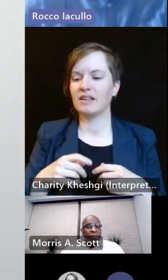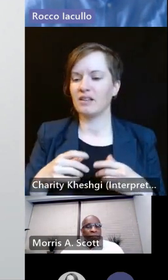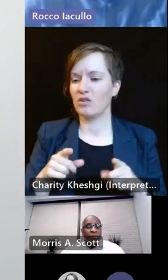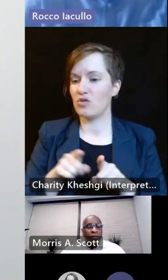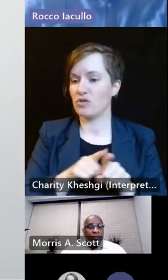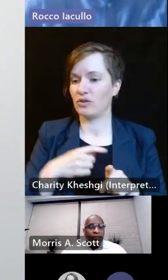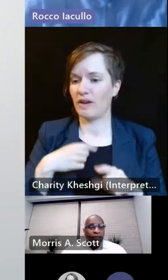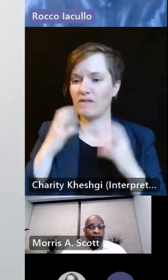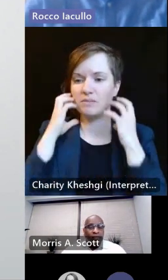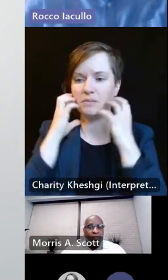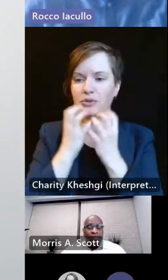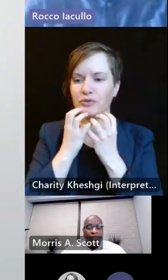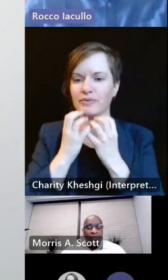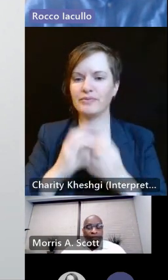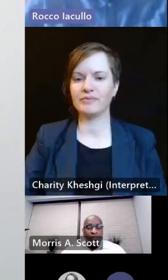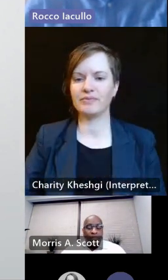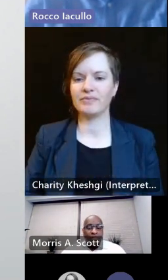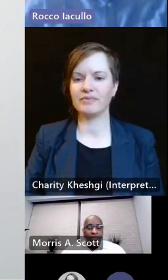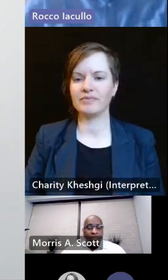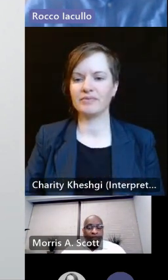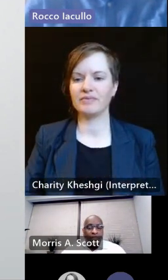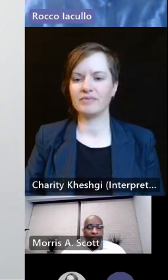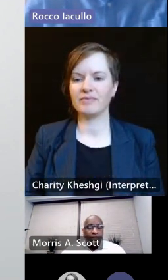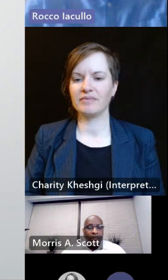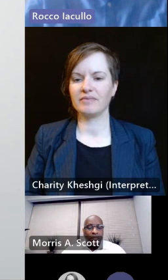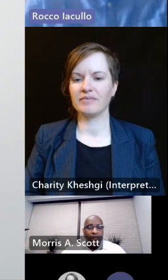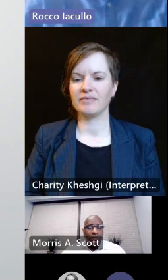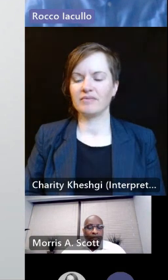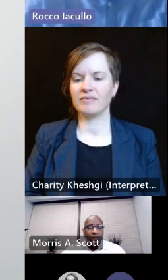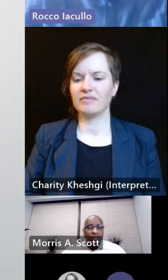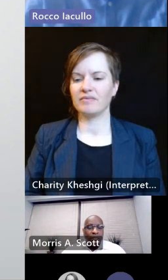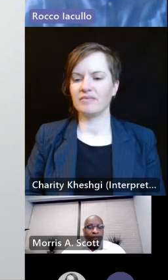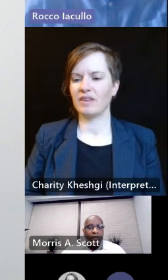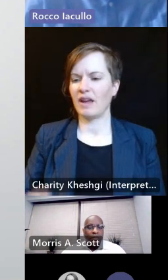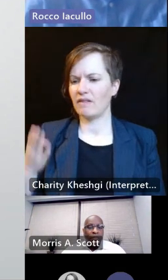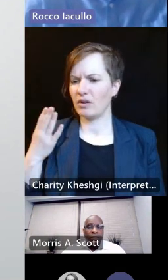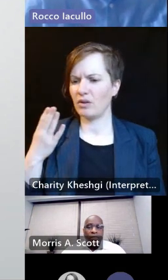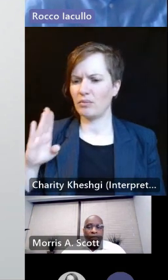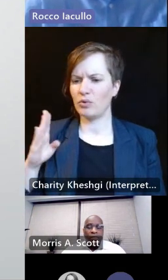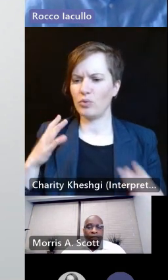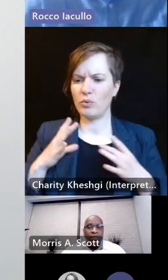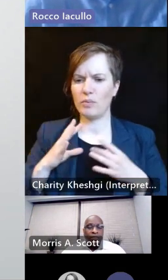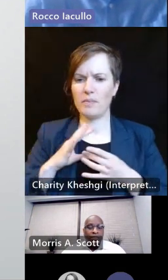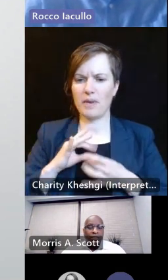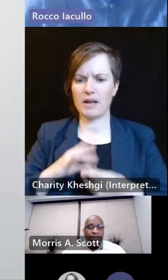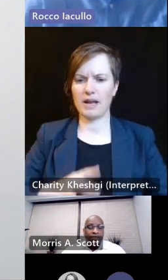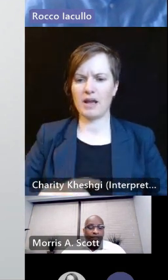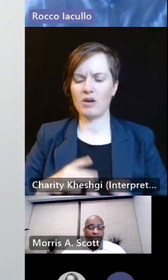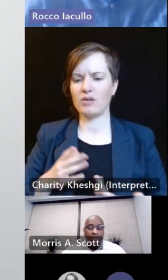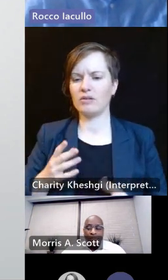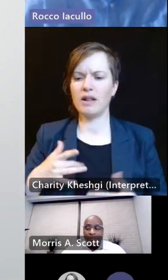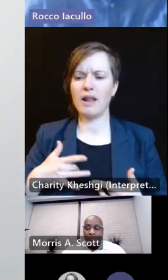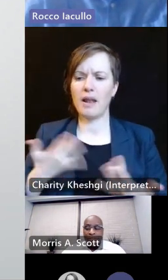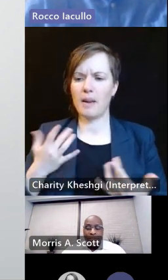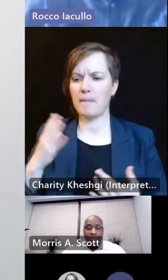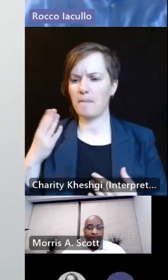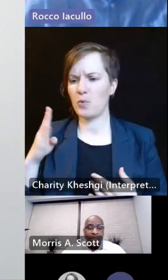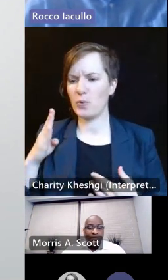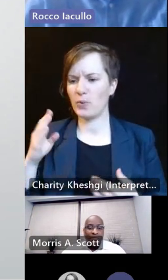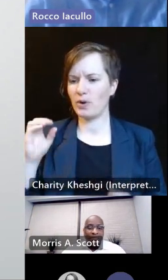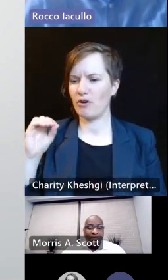beard. I am wearing a button-down light blue Oxford dress